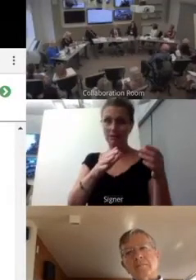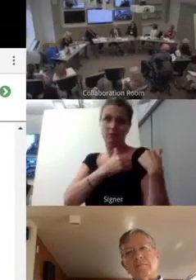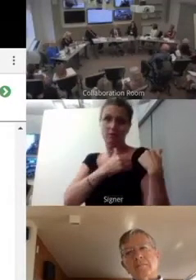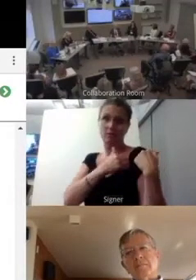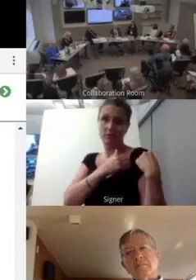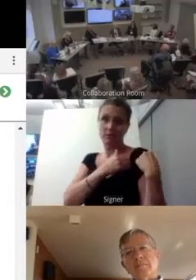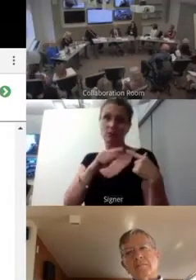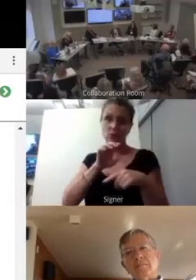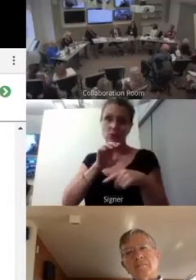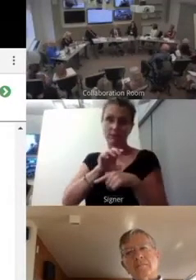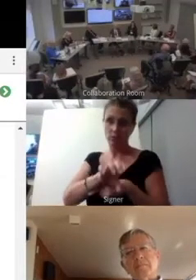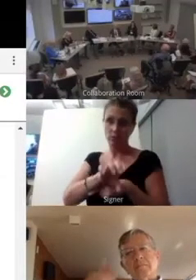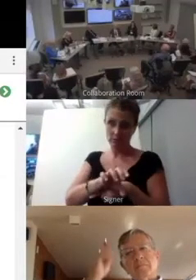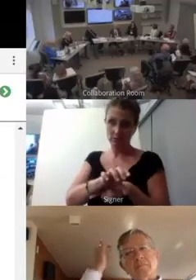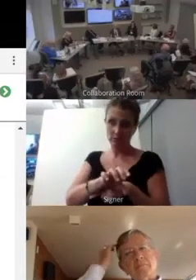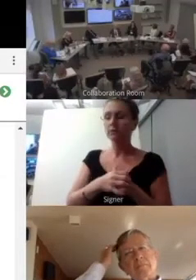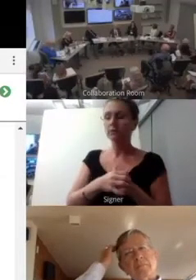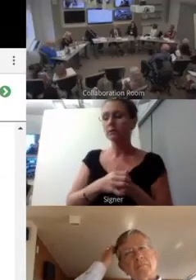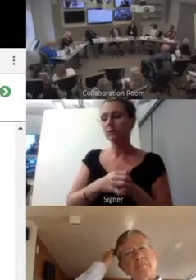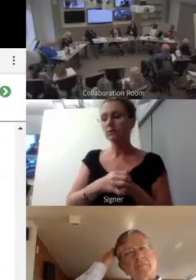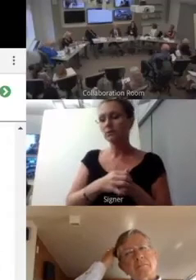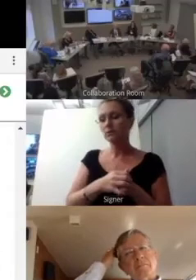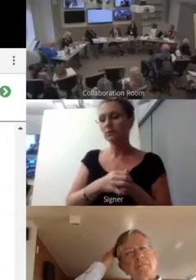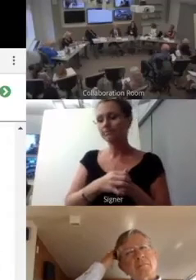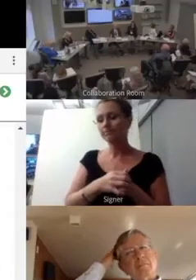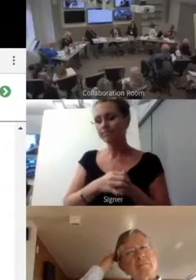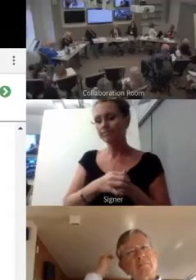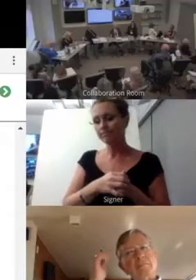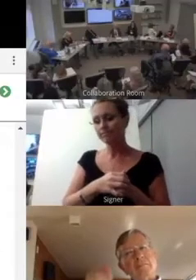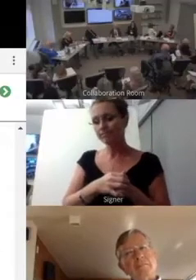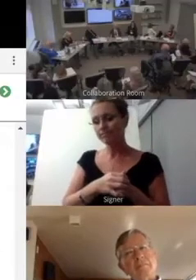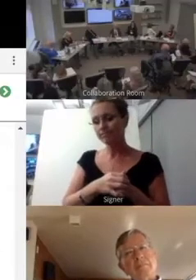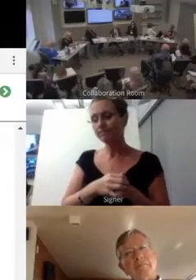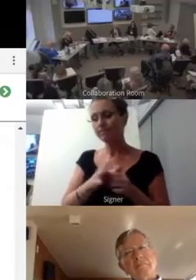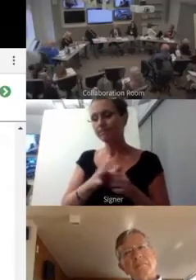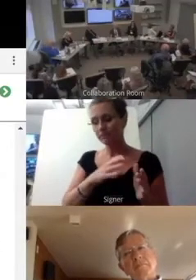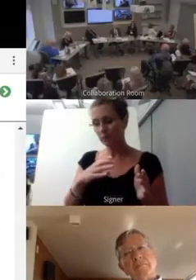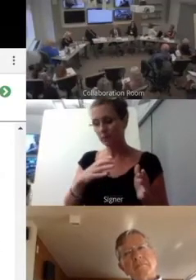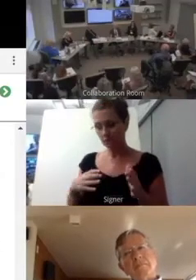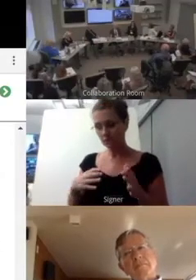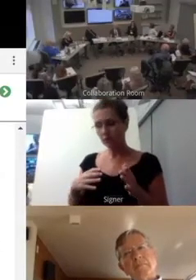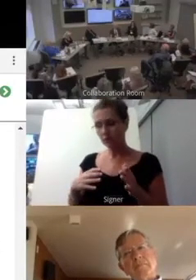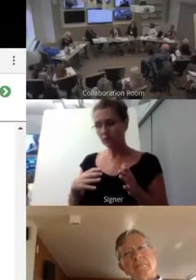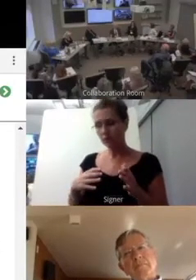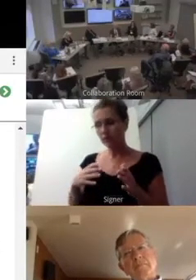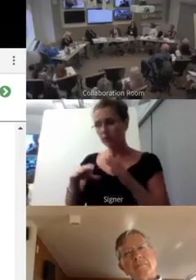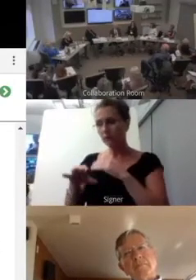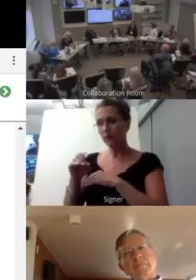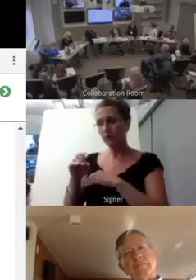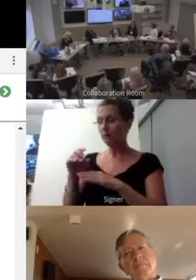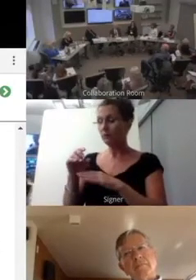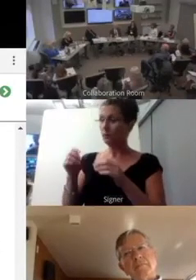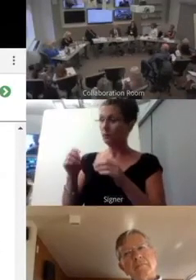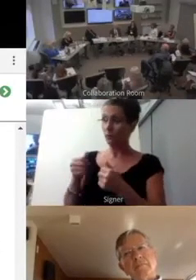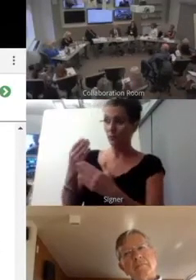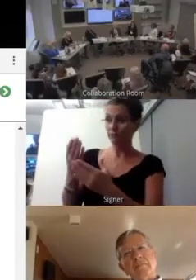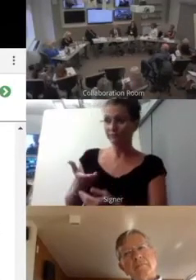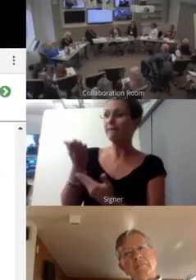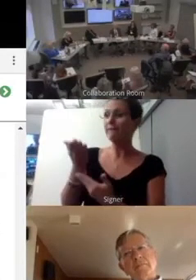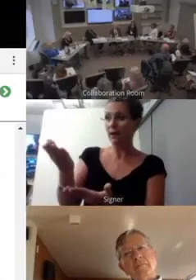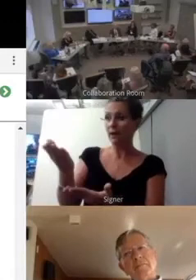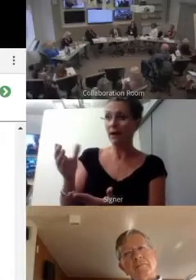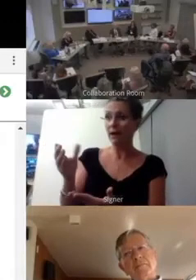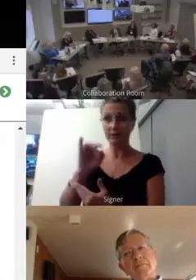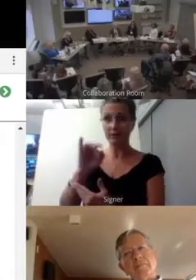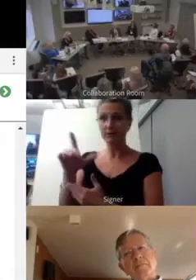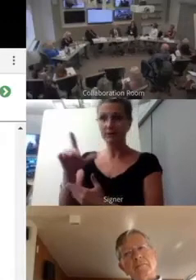The Commission is empowered to file civil claims, class action suits, and criminal indictments in